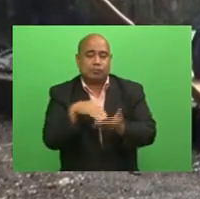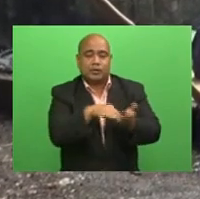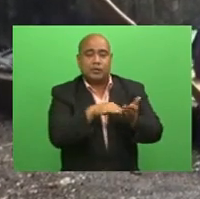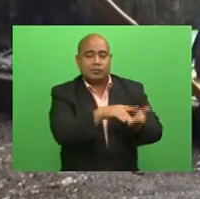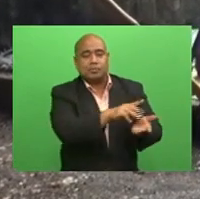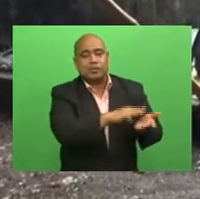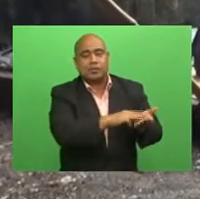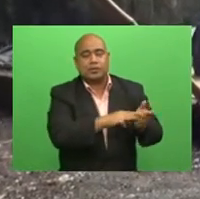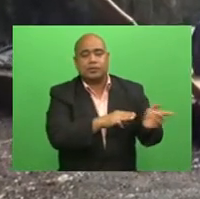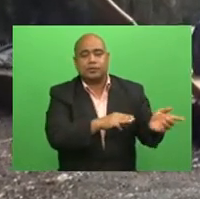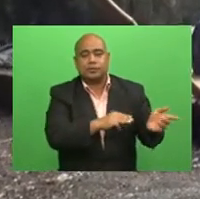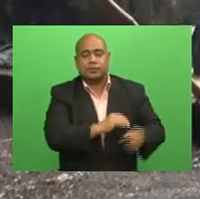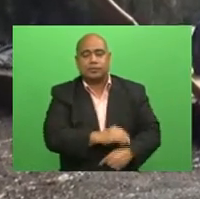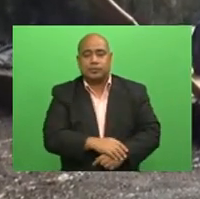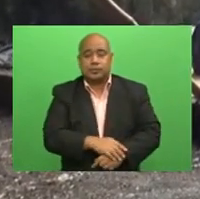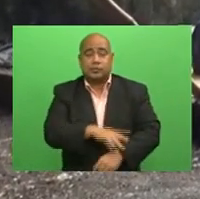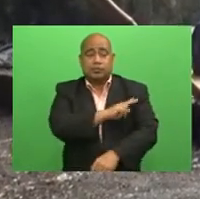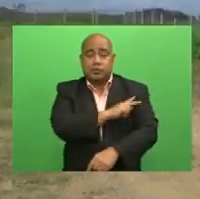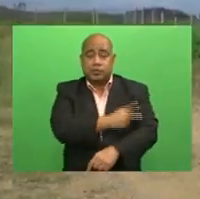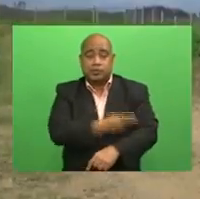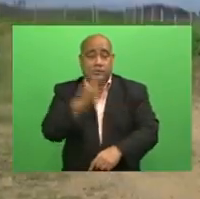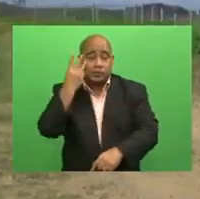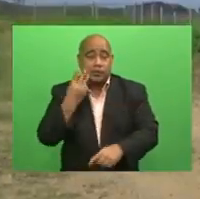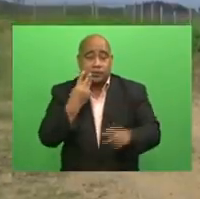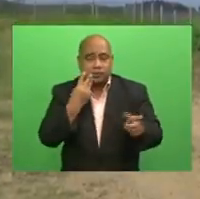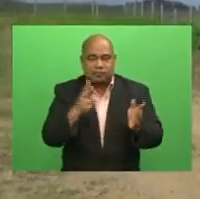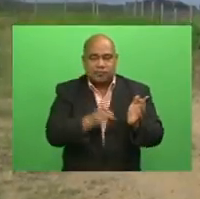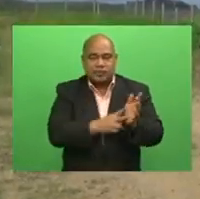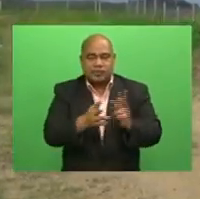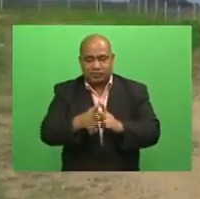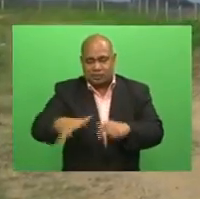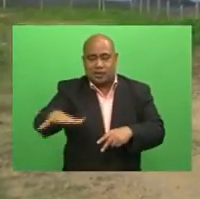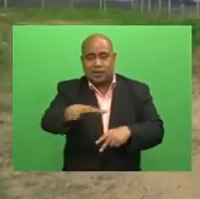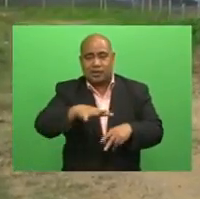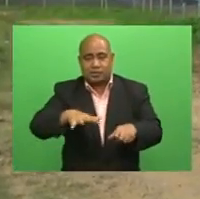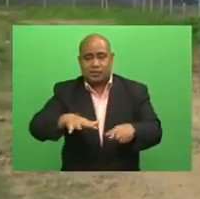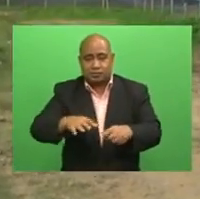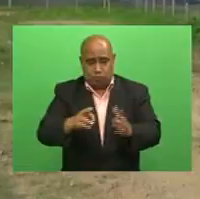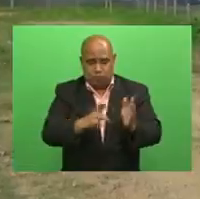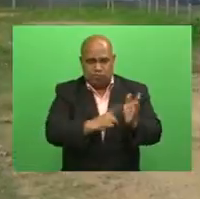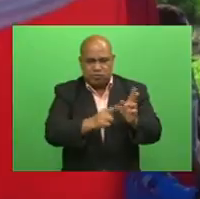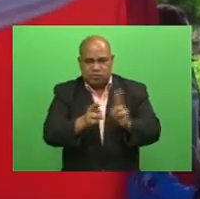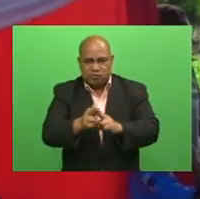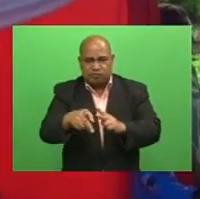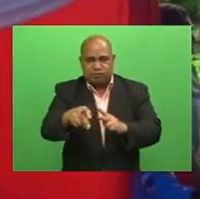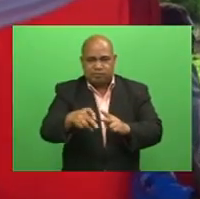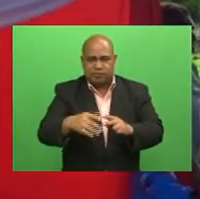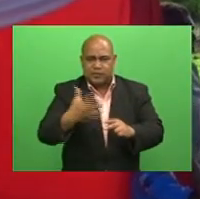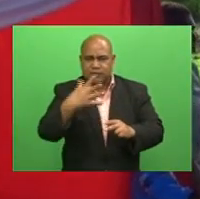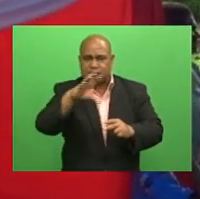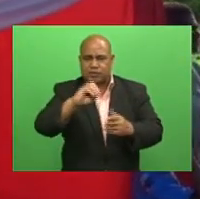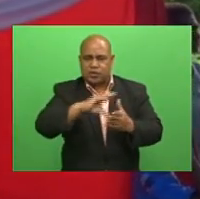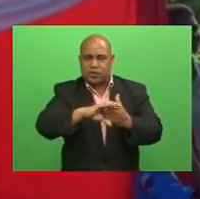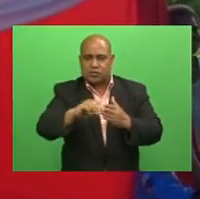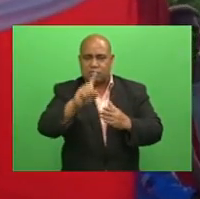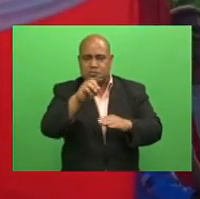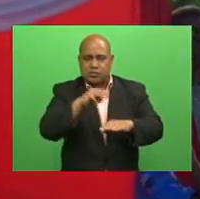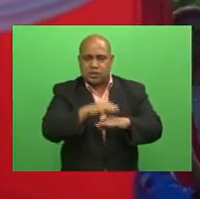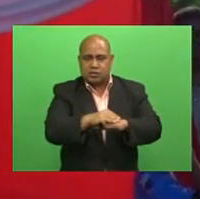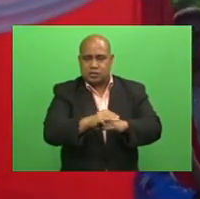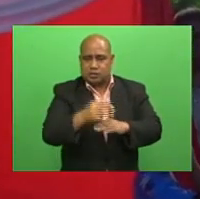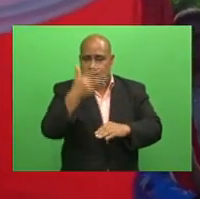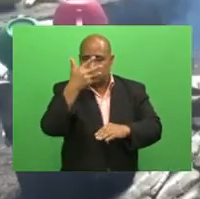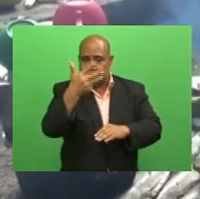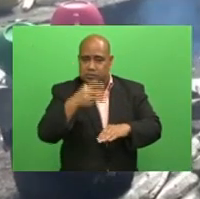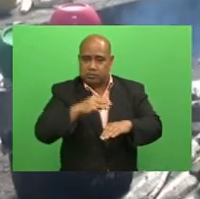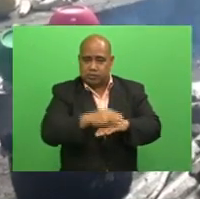women in rural areas are eligible for the program, where they will receive $50 monthly for the 9 months of pregnancy and